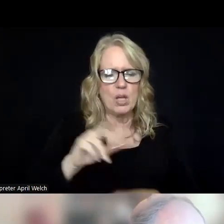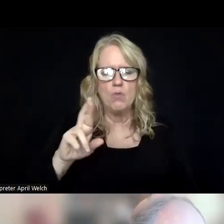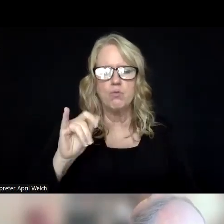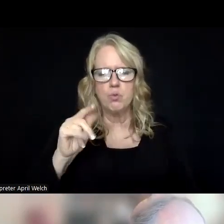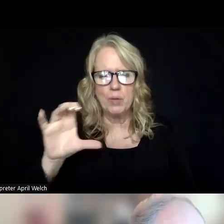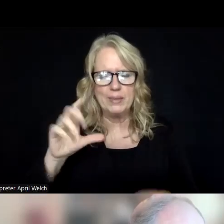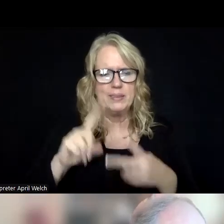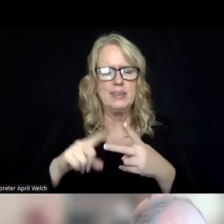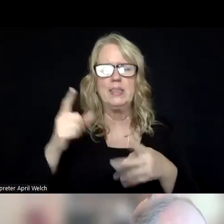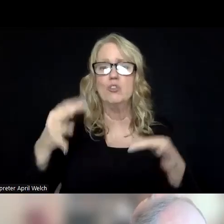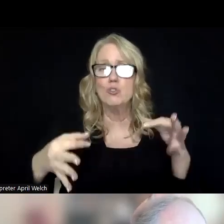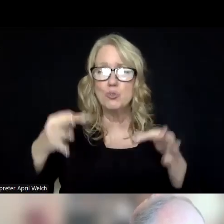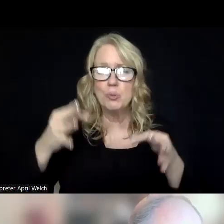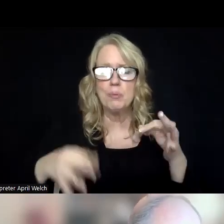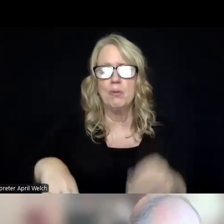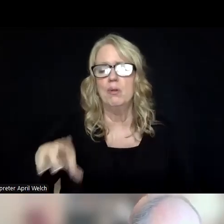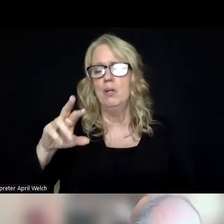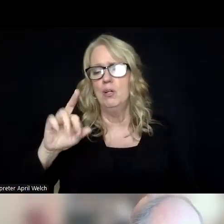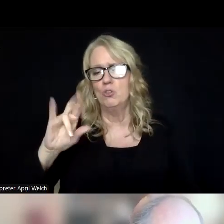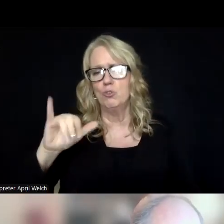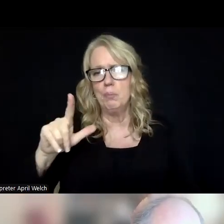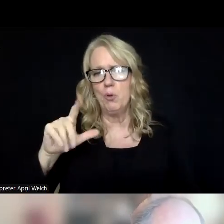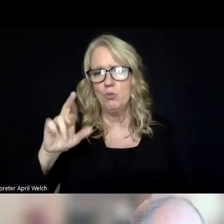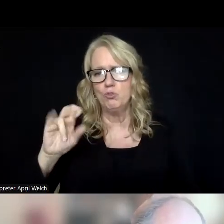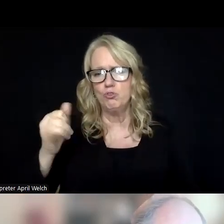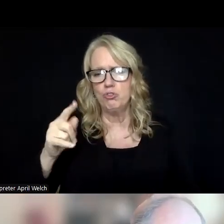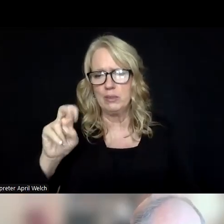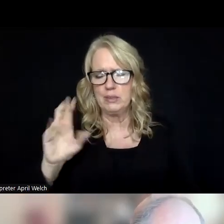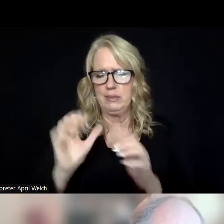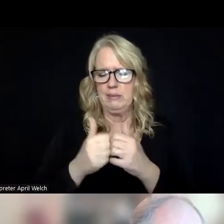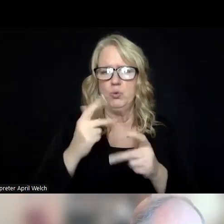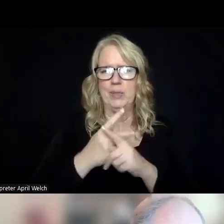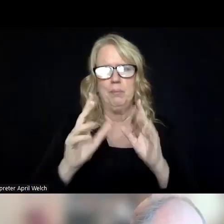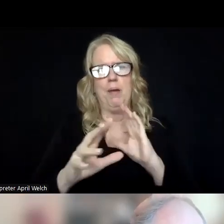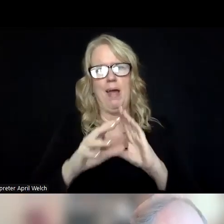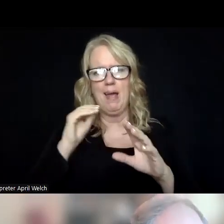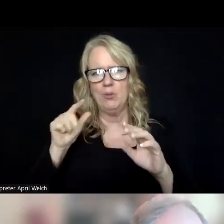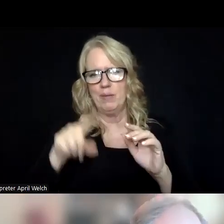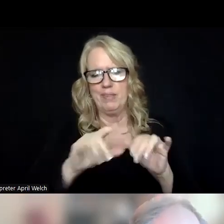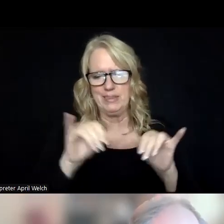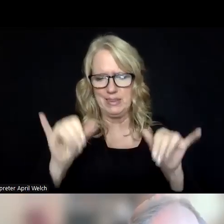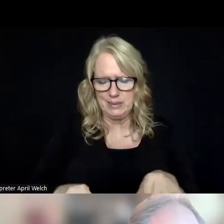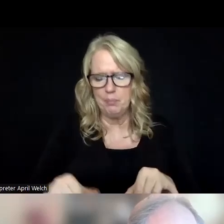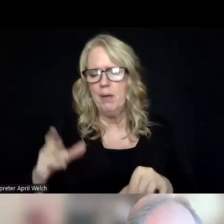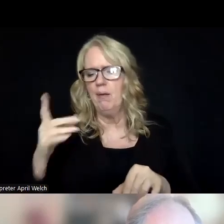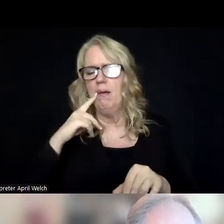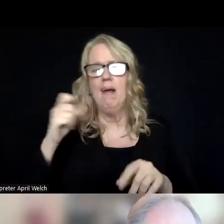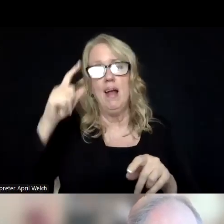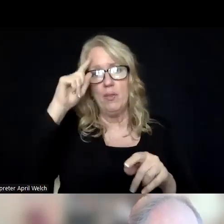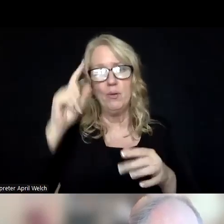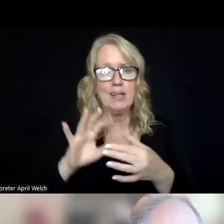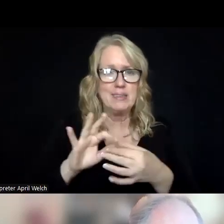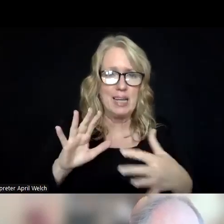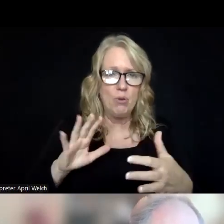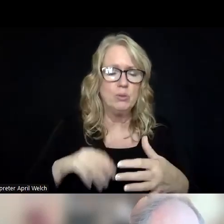do we keep people out of the criminal justice system and into services? First episode, psychosis. And then in particular, we